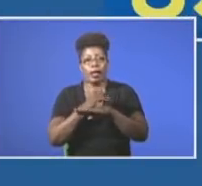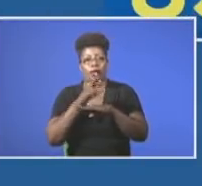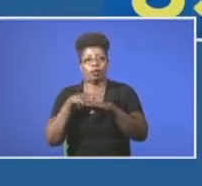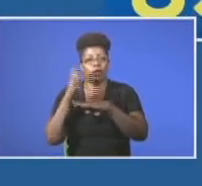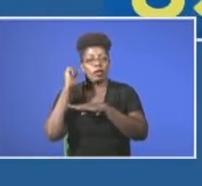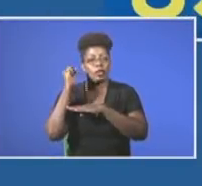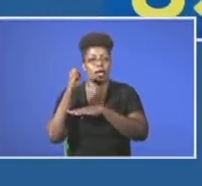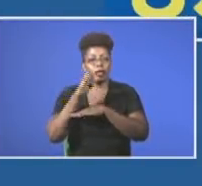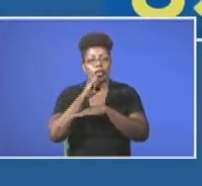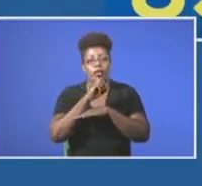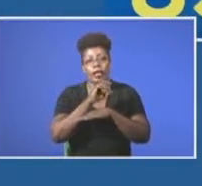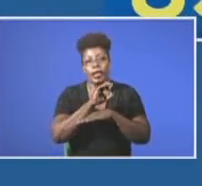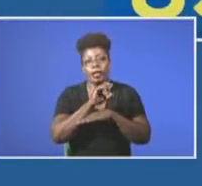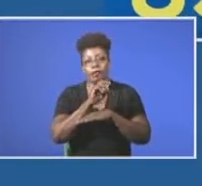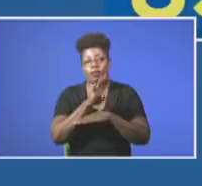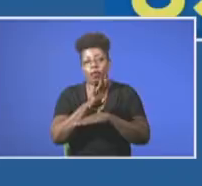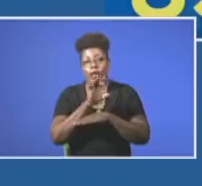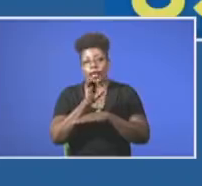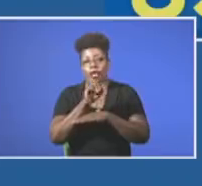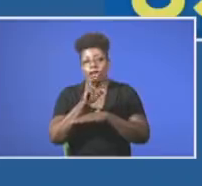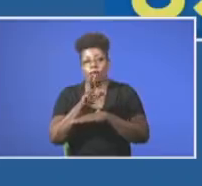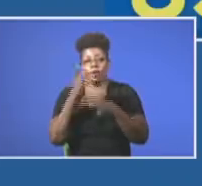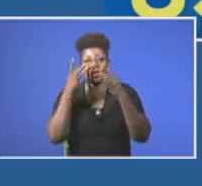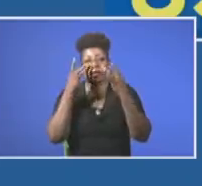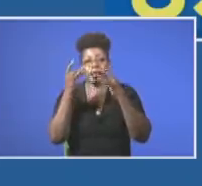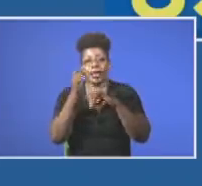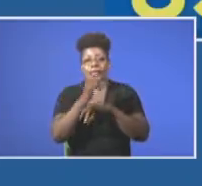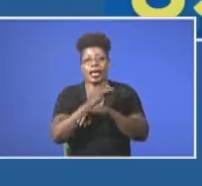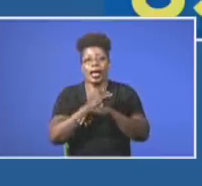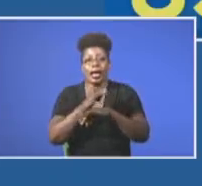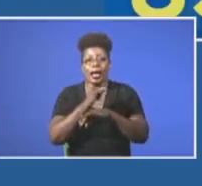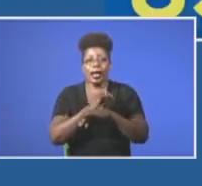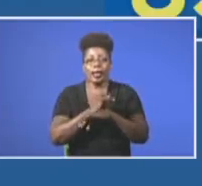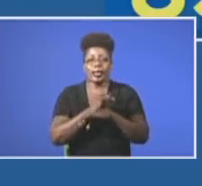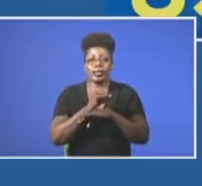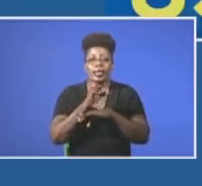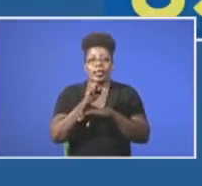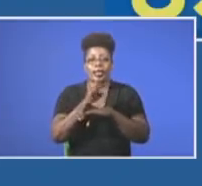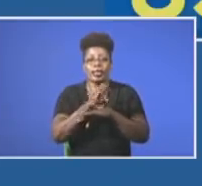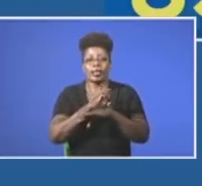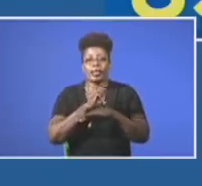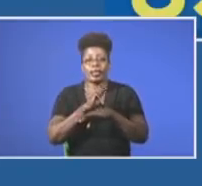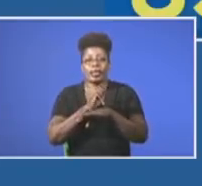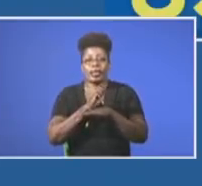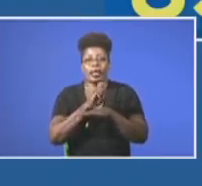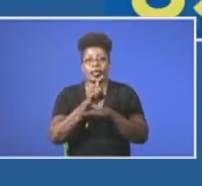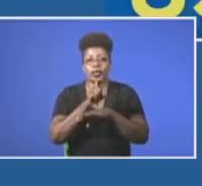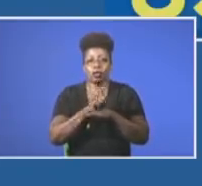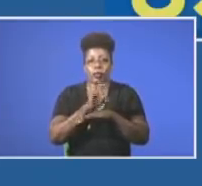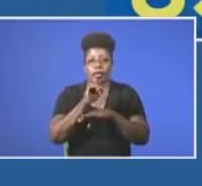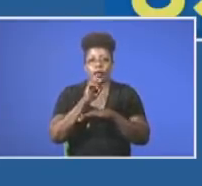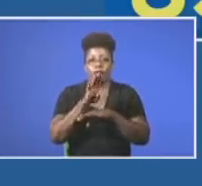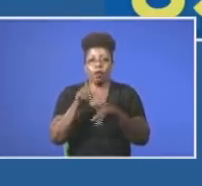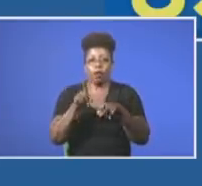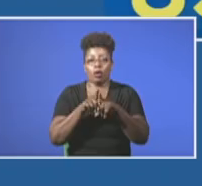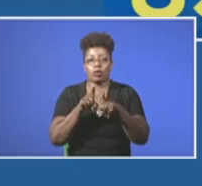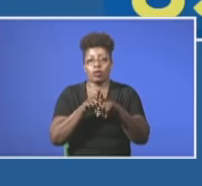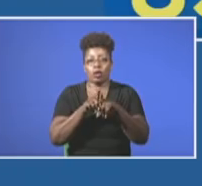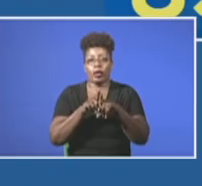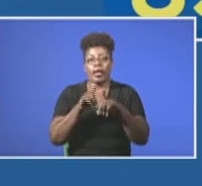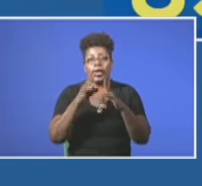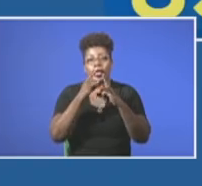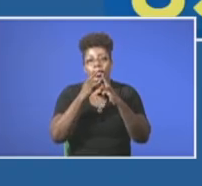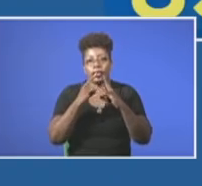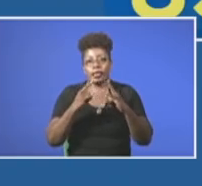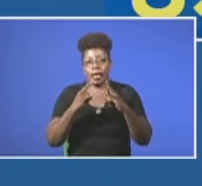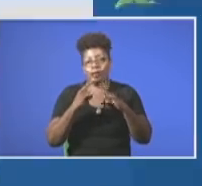Sandy Luther 84, 83 in Otterstown, Cat Island, Staniel Key in the Exuma Chain at 84, 84 also in Kemp, Space